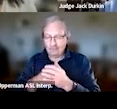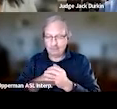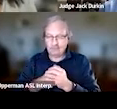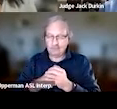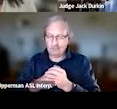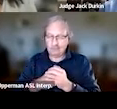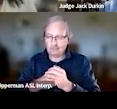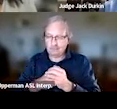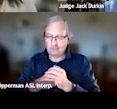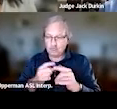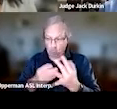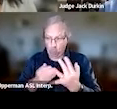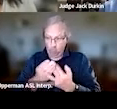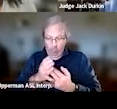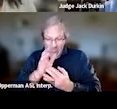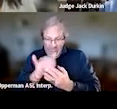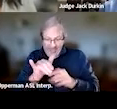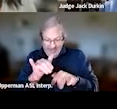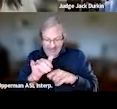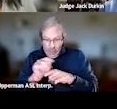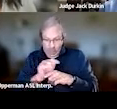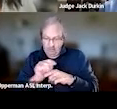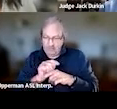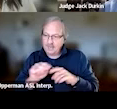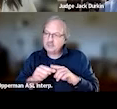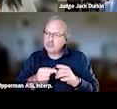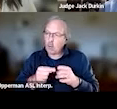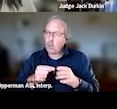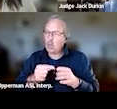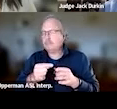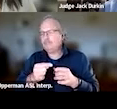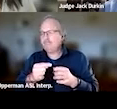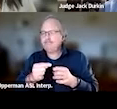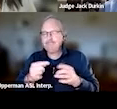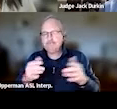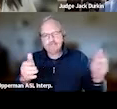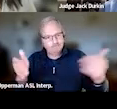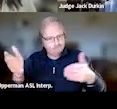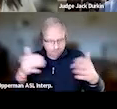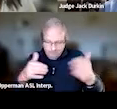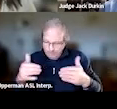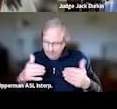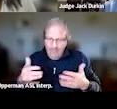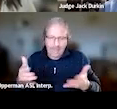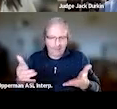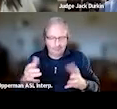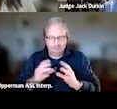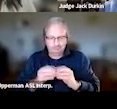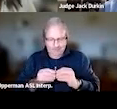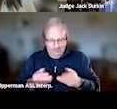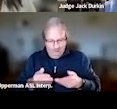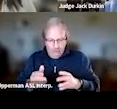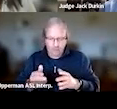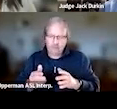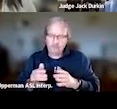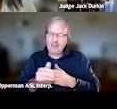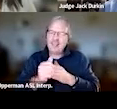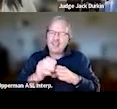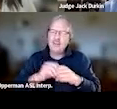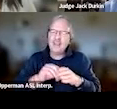you know, go through that training and to be able to start hosting and being a leader of ECHOs in your community. That's one